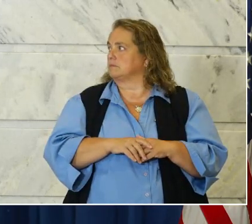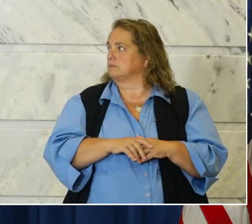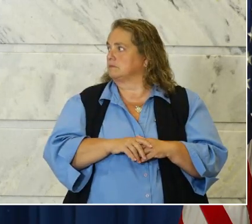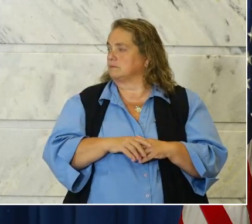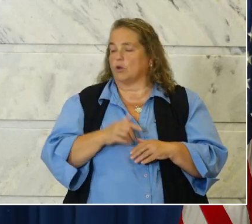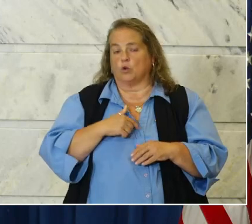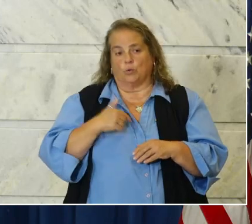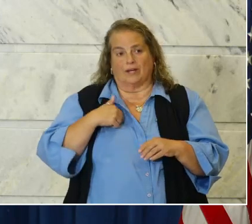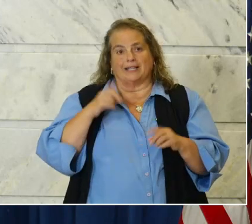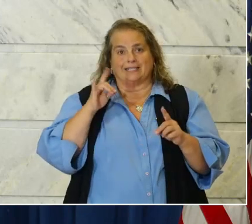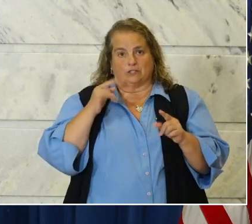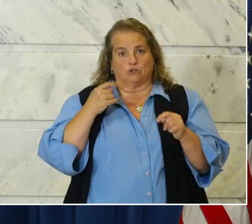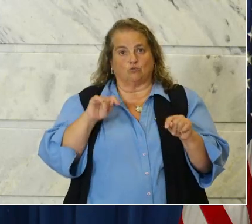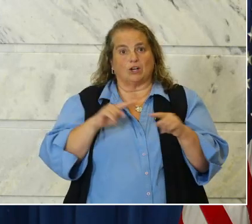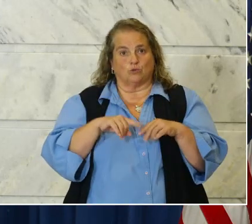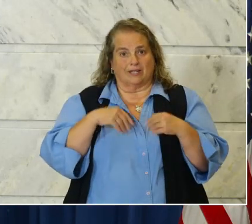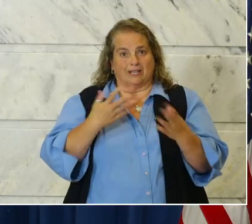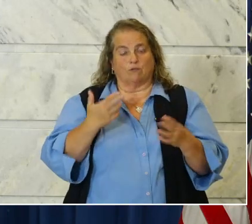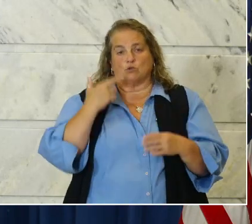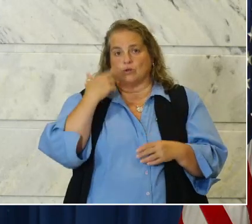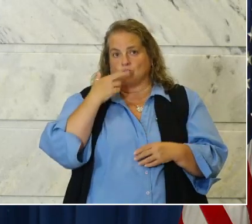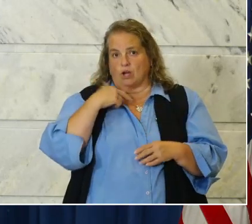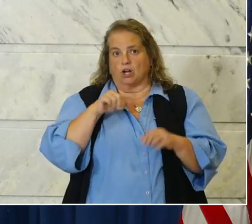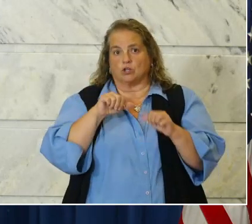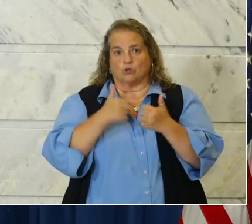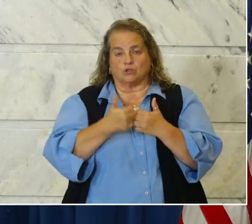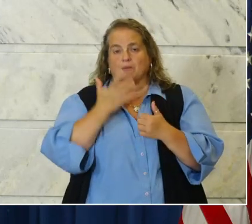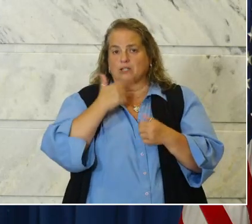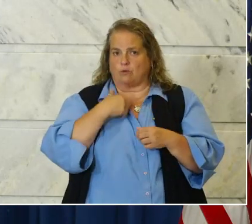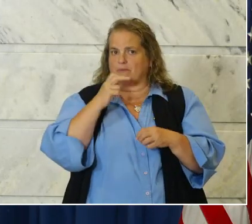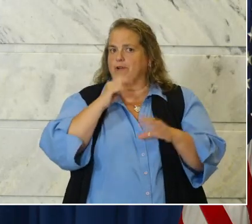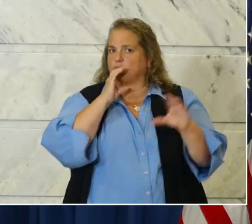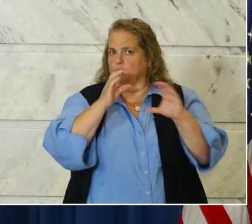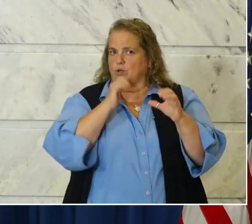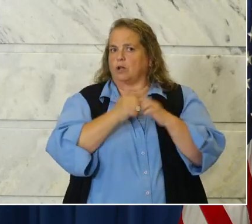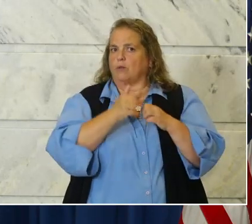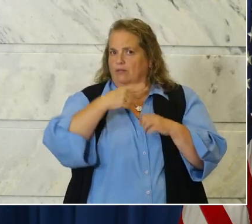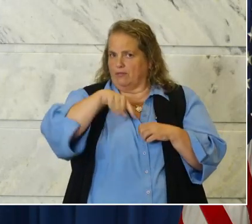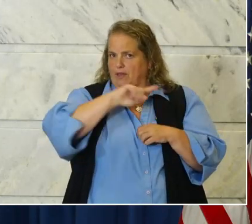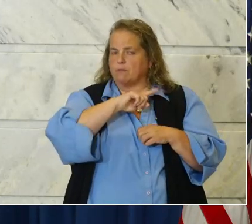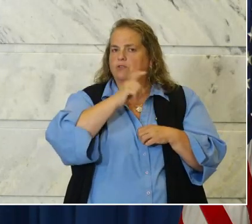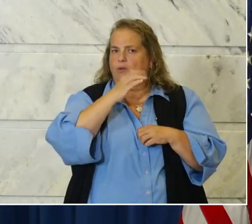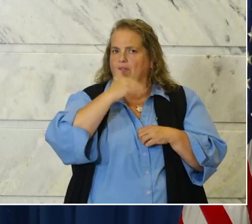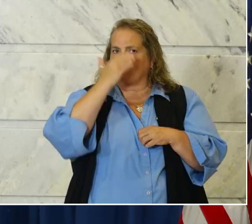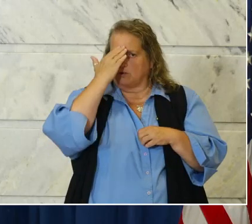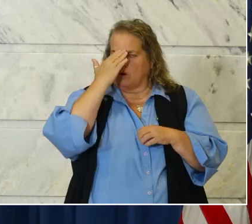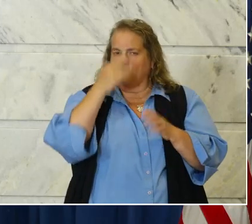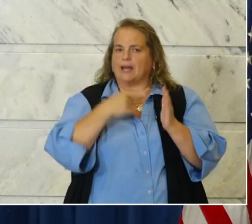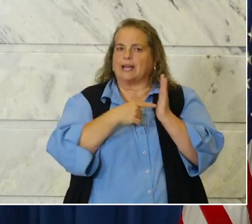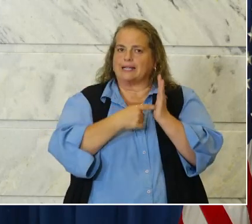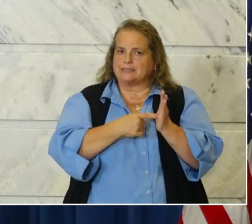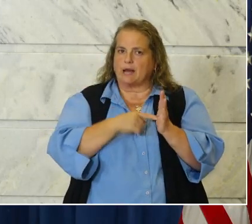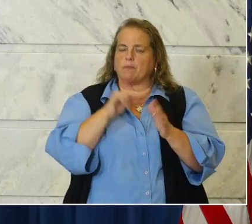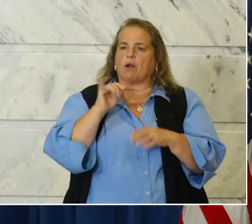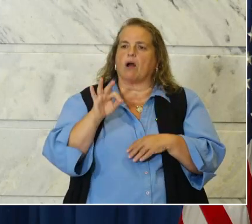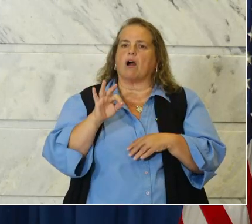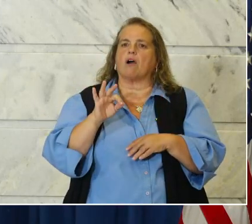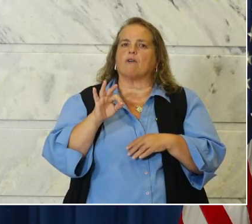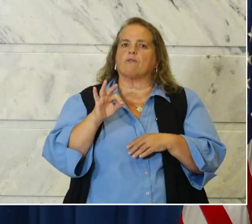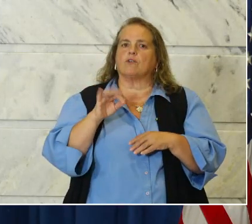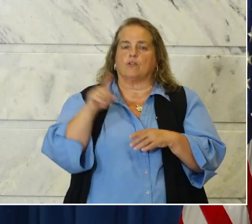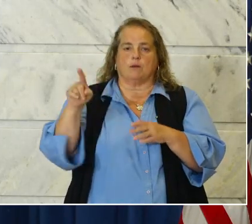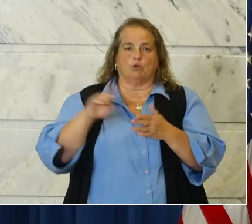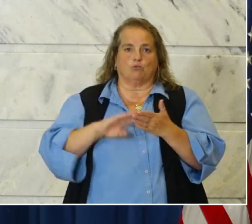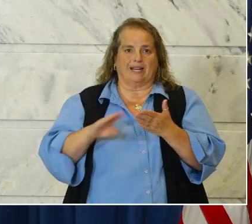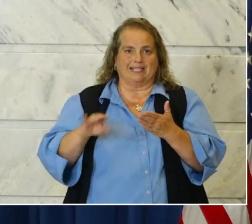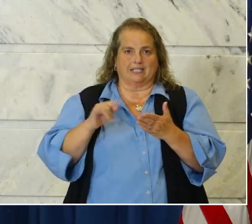had tried to give the Restaurant Association, because we've been communicating with them. So an example of them releasing